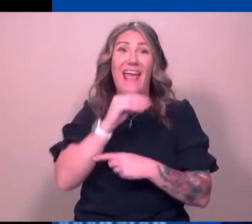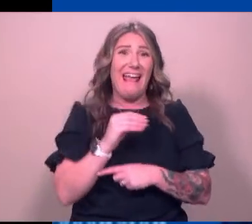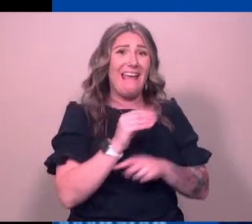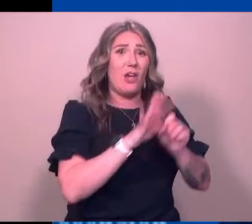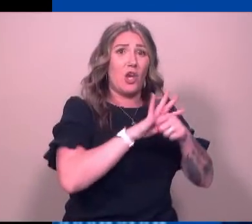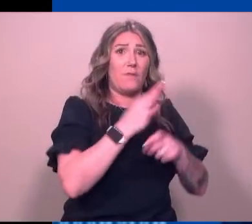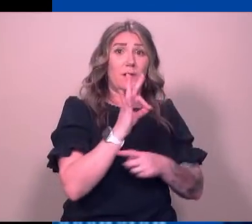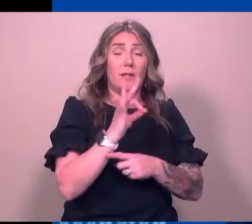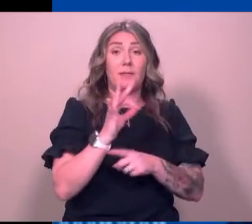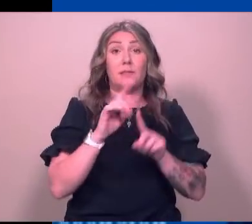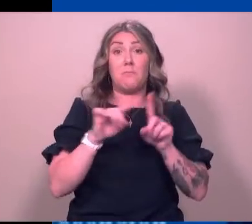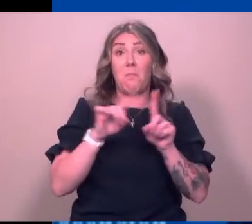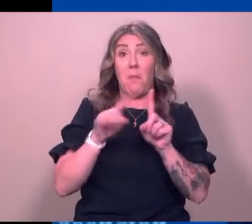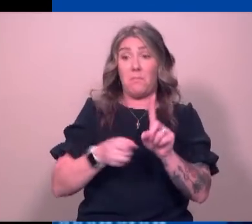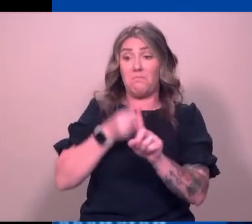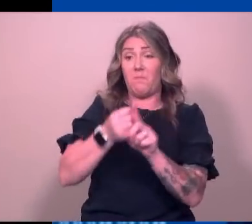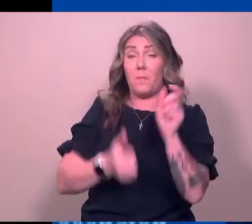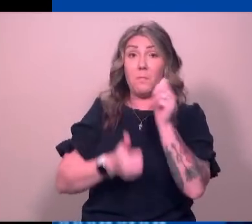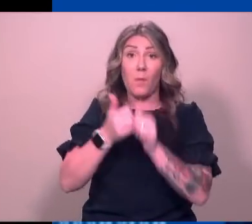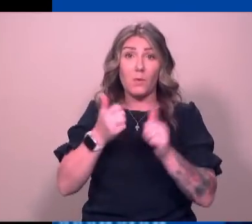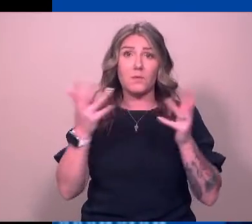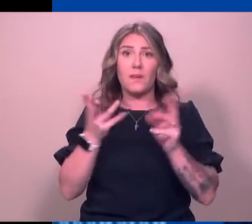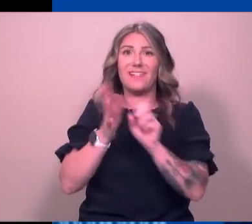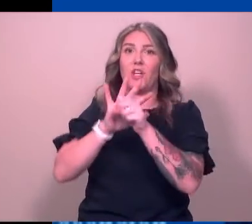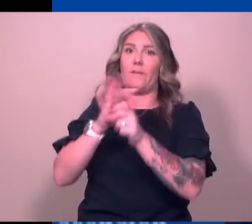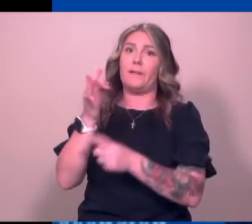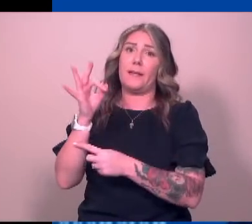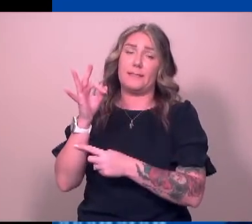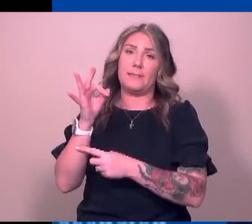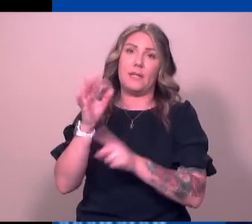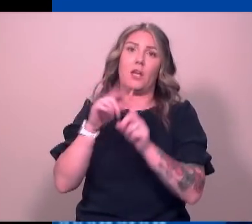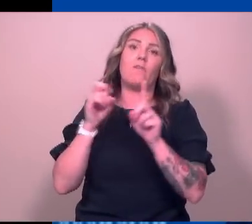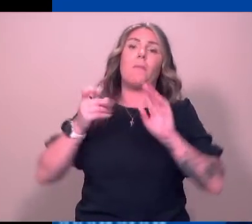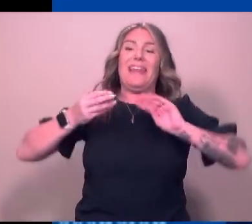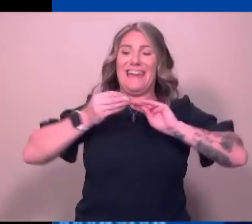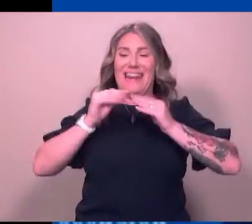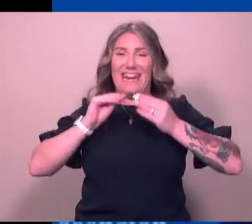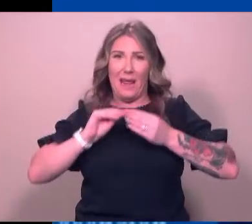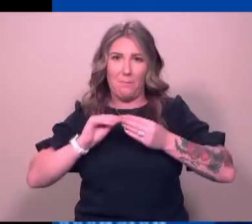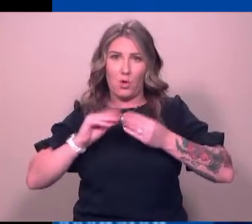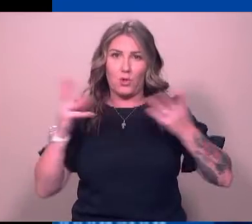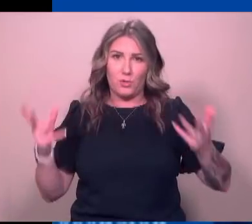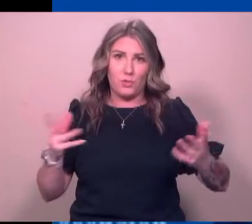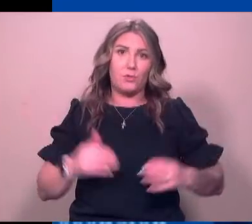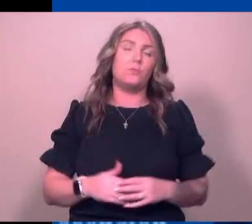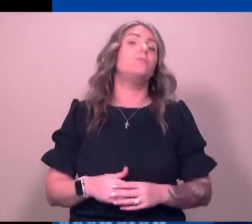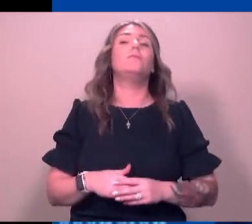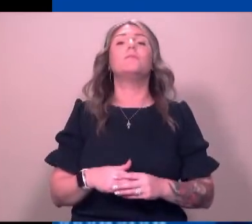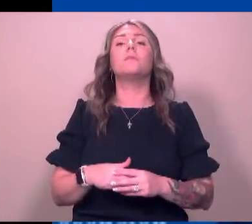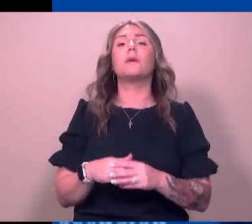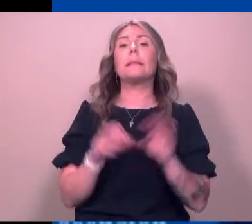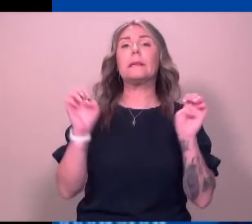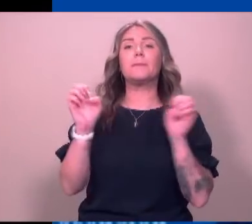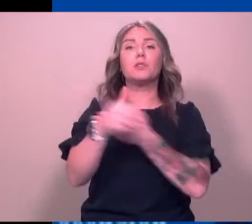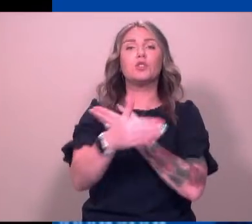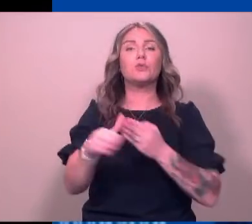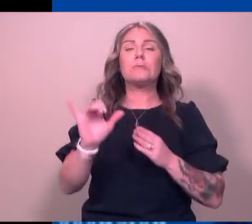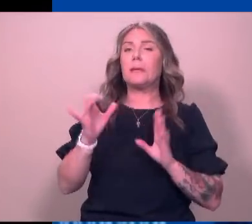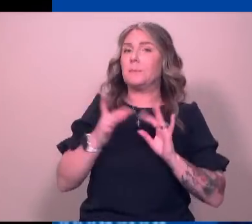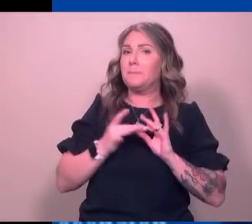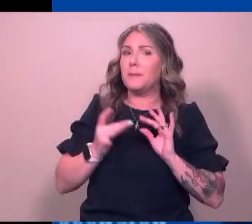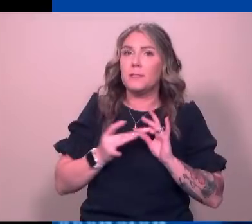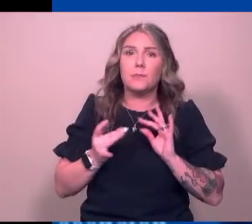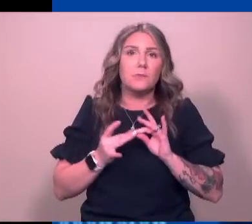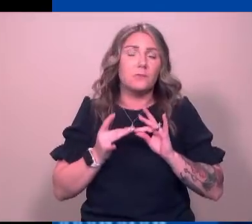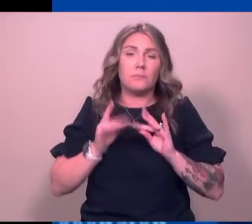we are impacted by the most is the COVID-19 right now from a numbers perspective. Our EDs, like we mentioned earlier, they're